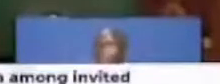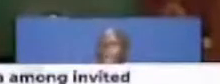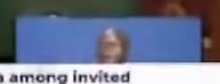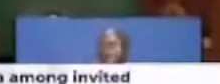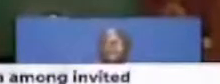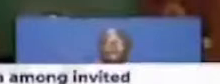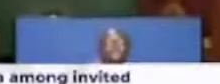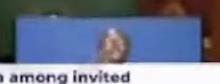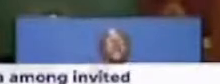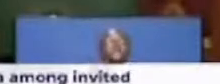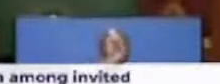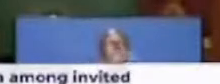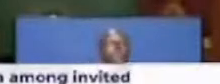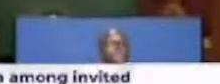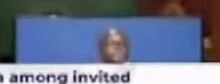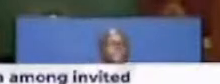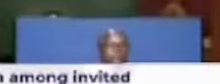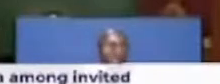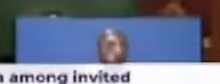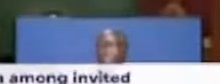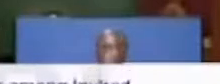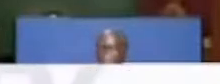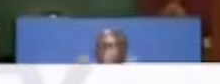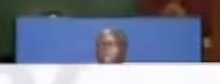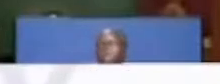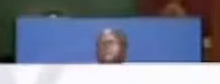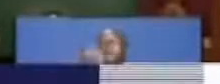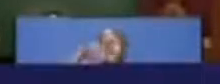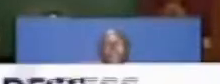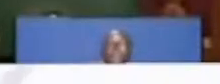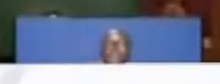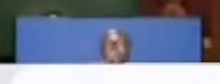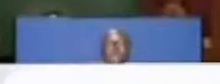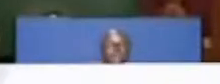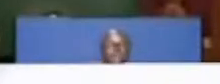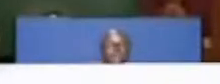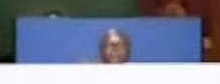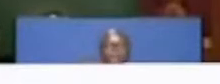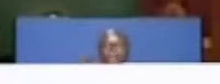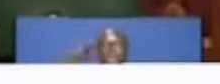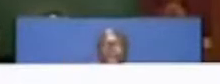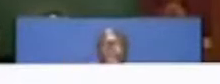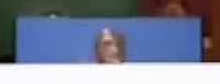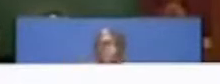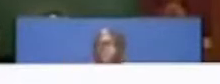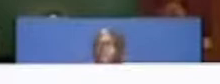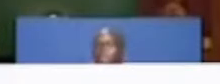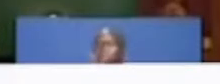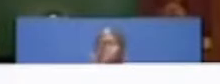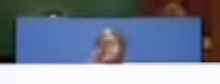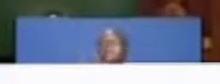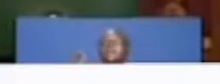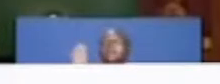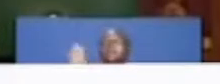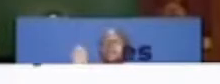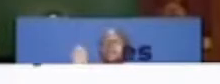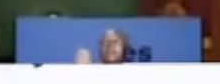113 hospitals being equipped in 47 counties at a cost of Kenya shillings 43 billion.